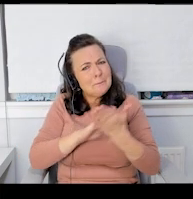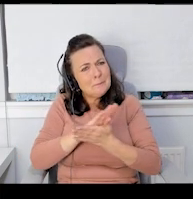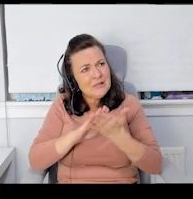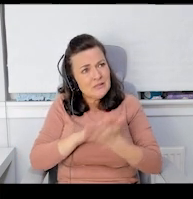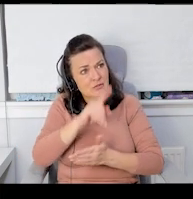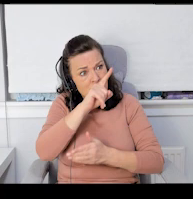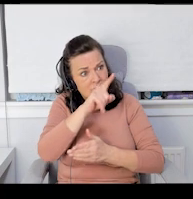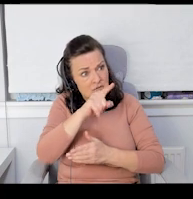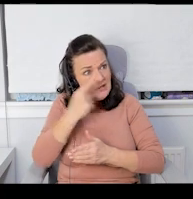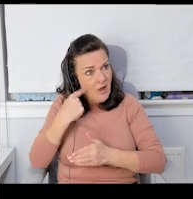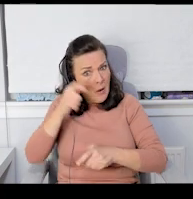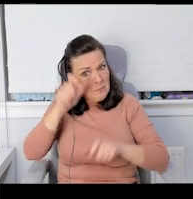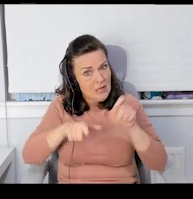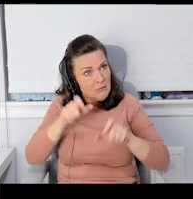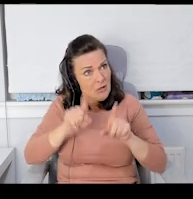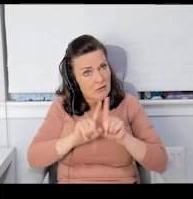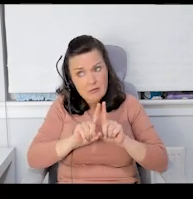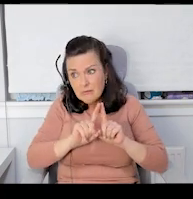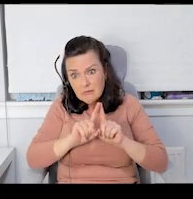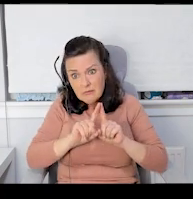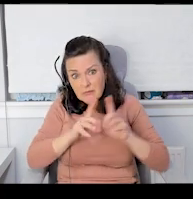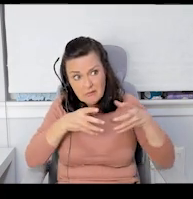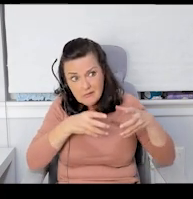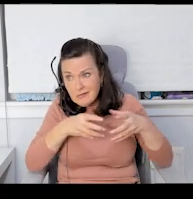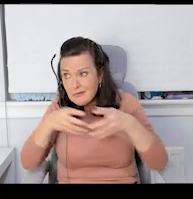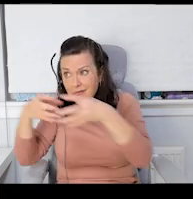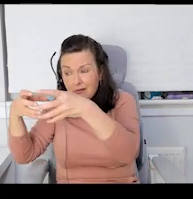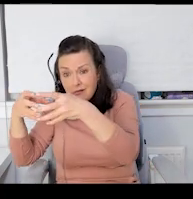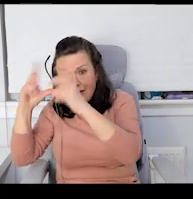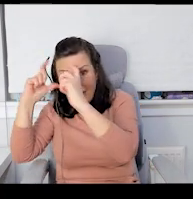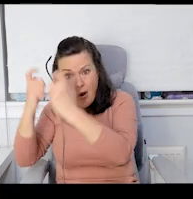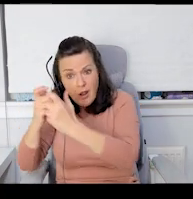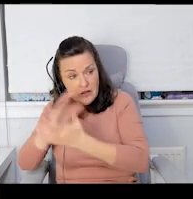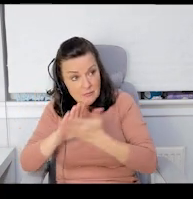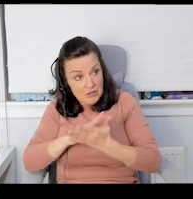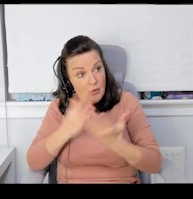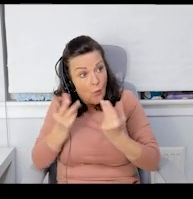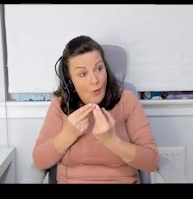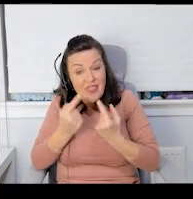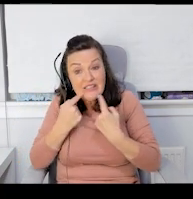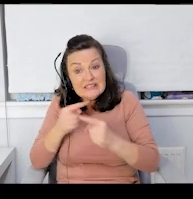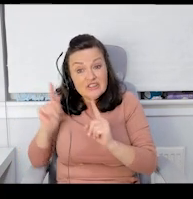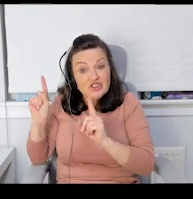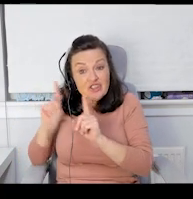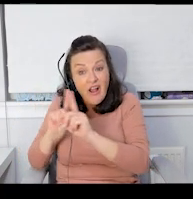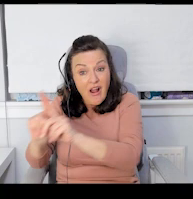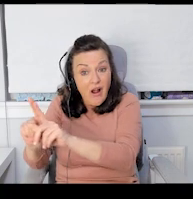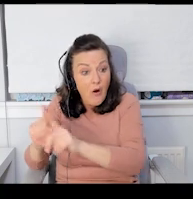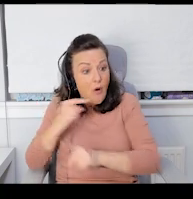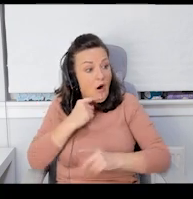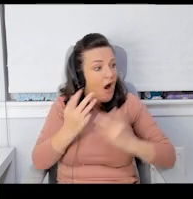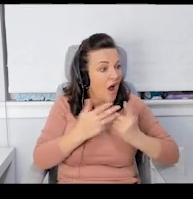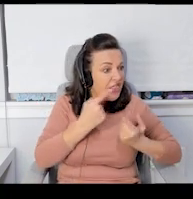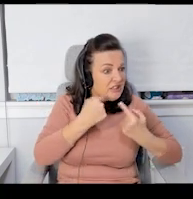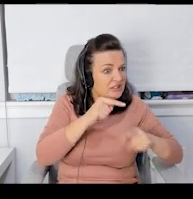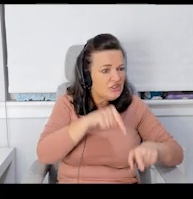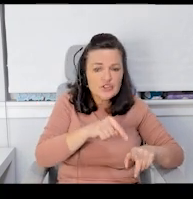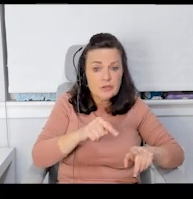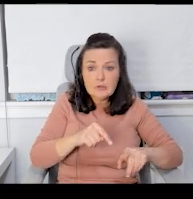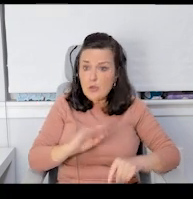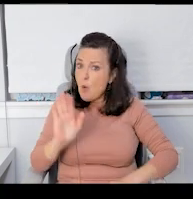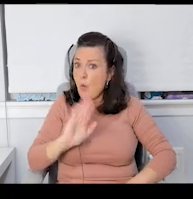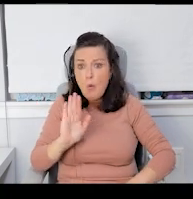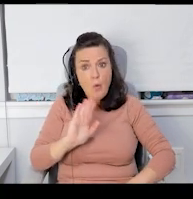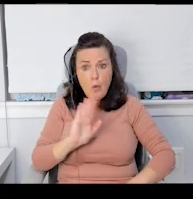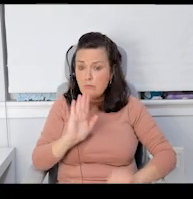we wouldn't have a cover teacher or teacher with the young people. We don't have a cover teacher in the class. There is a phone in every room, just like you would have for a teacher.